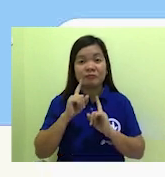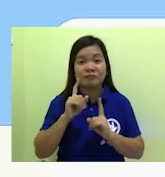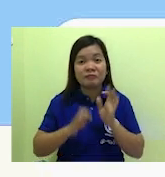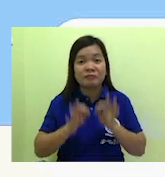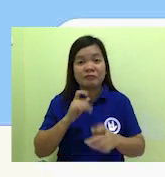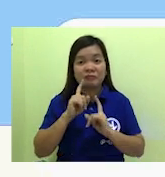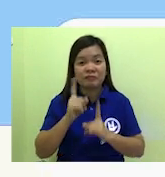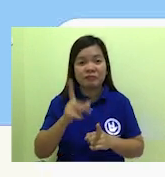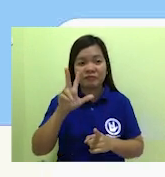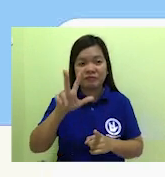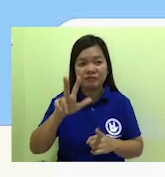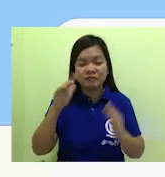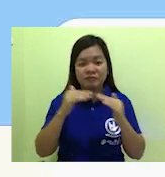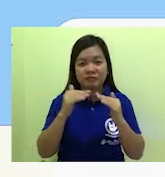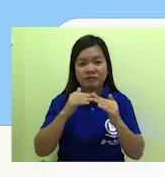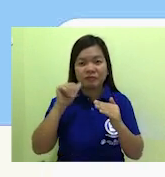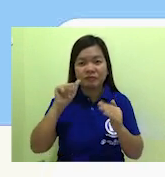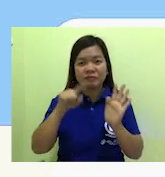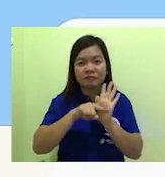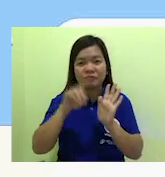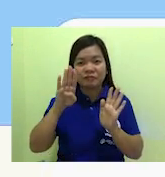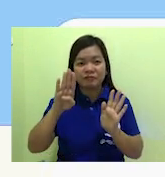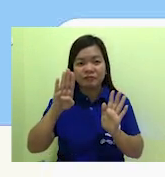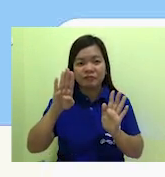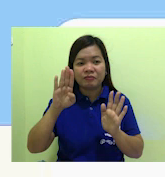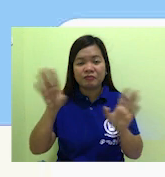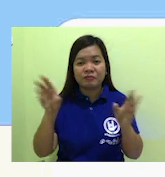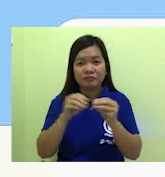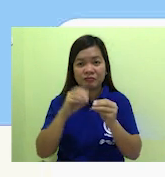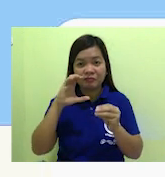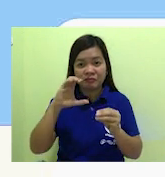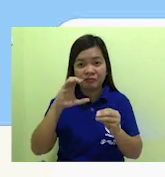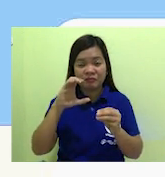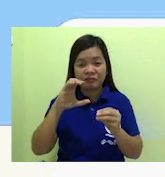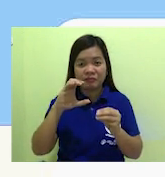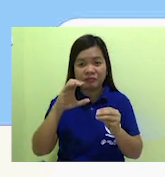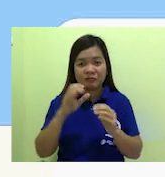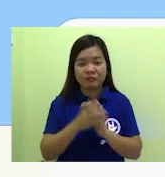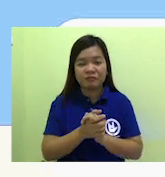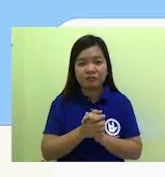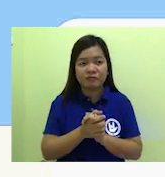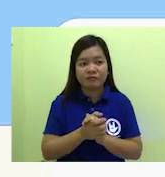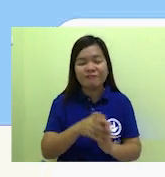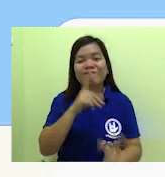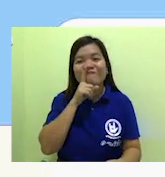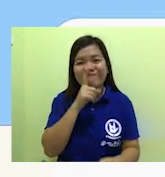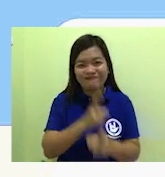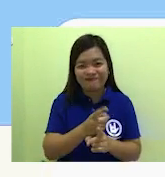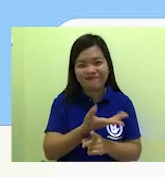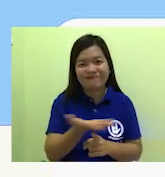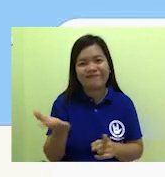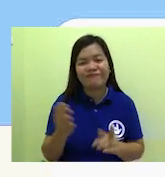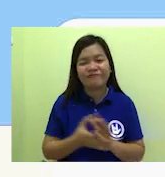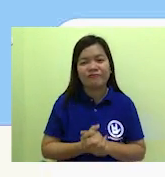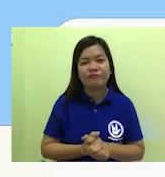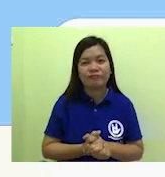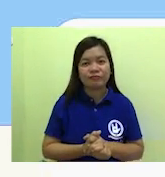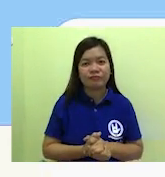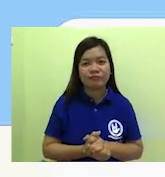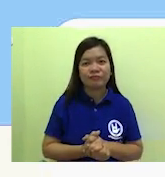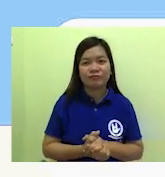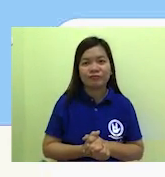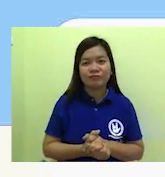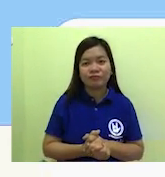If your answer is 3 equals a minus b plus c, you got it right.